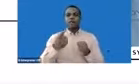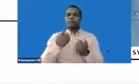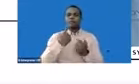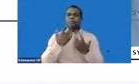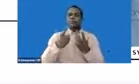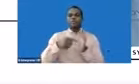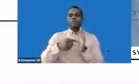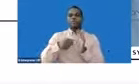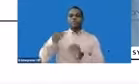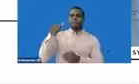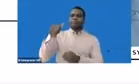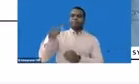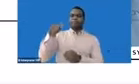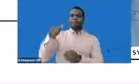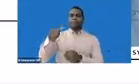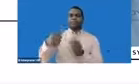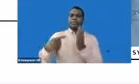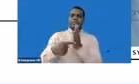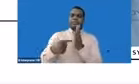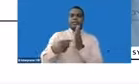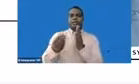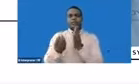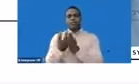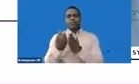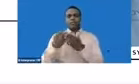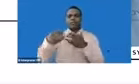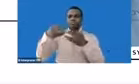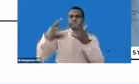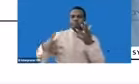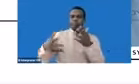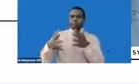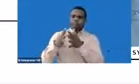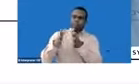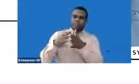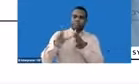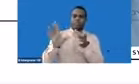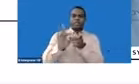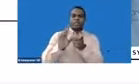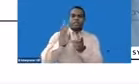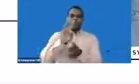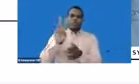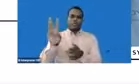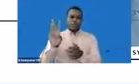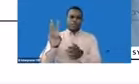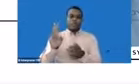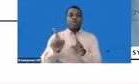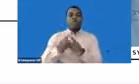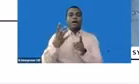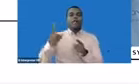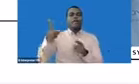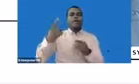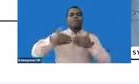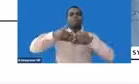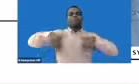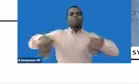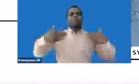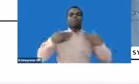used. Disclaimer here as well, it should be also done with the knowledge or the agreement of the